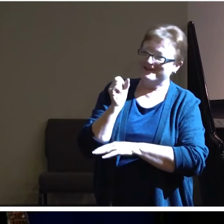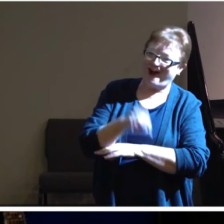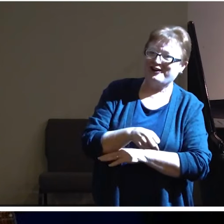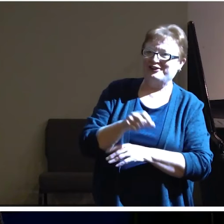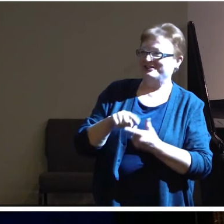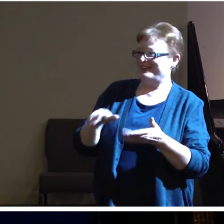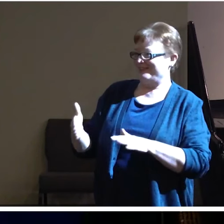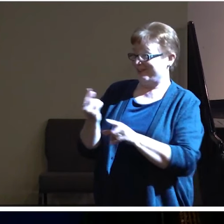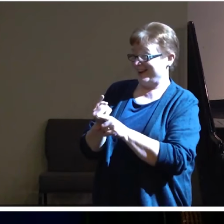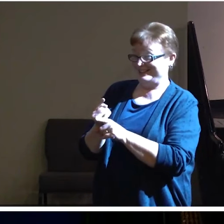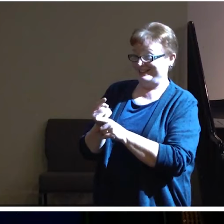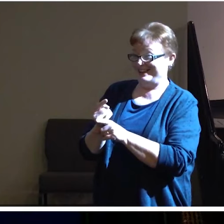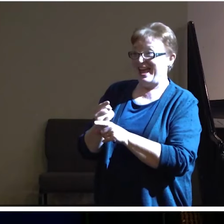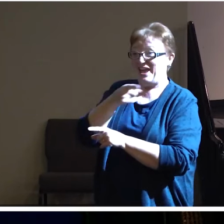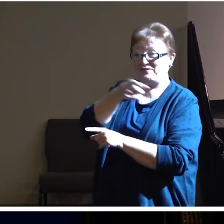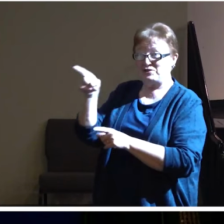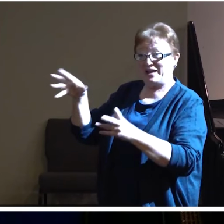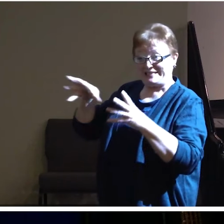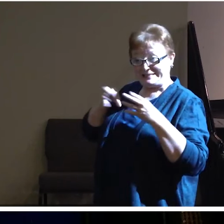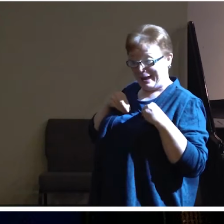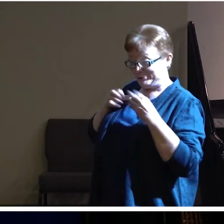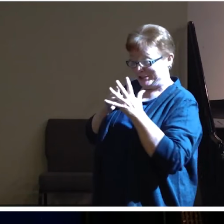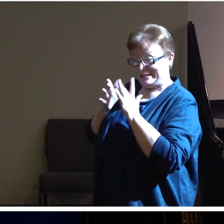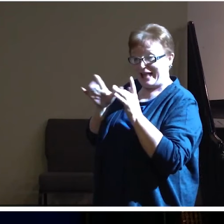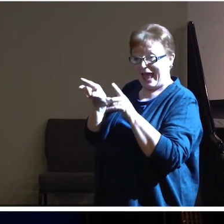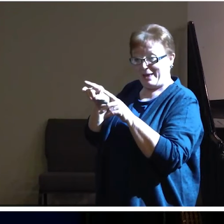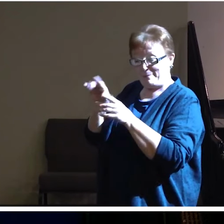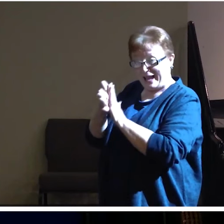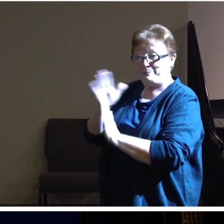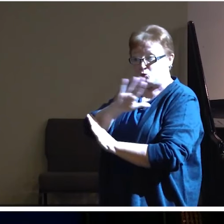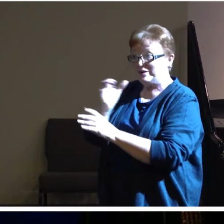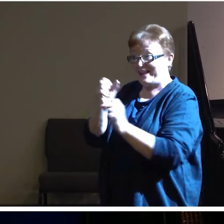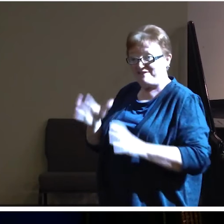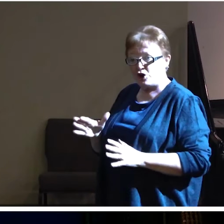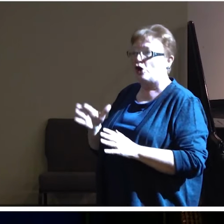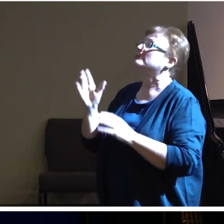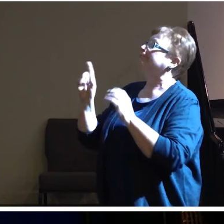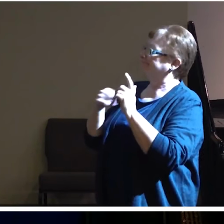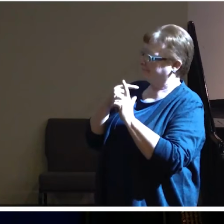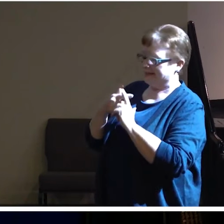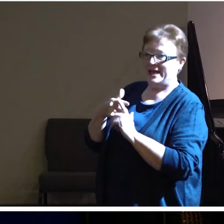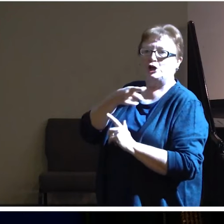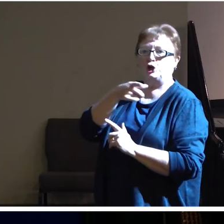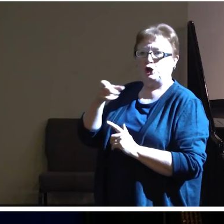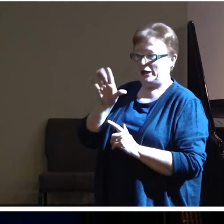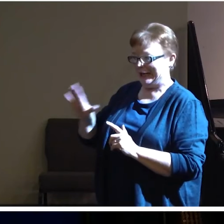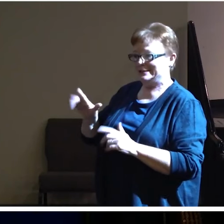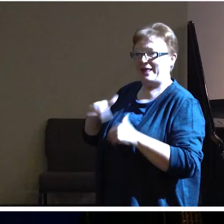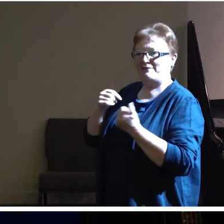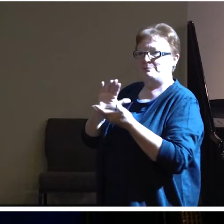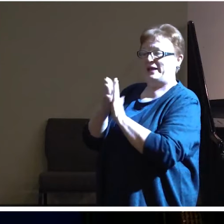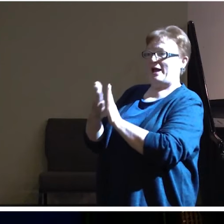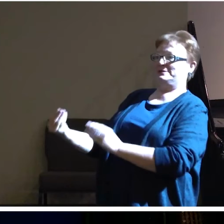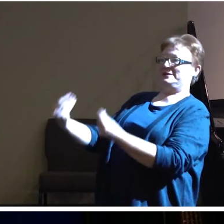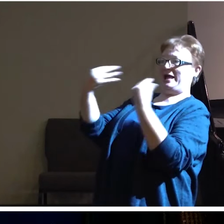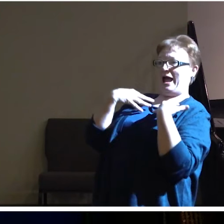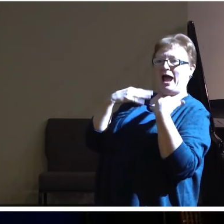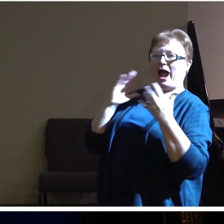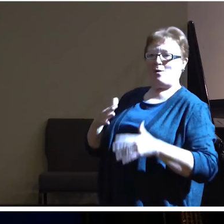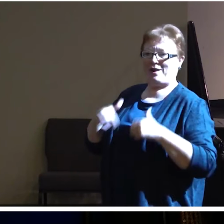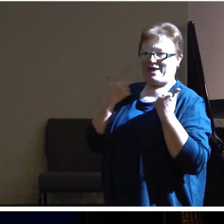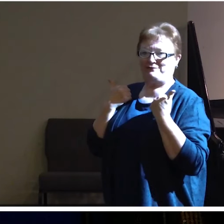him as our Savior, his life becomes our life. And the victory that he experienced in the grave becomes our